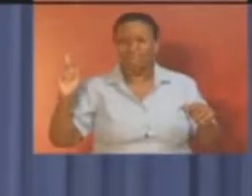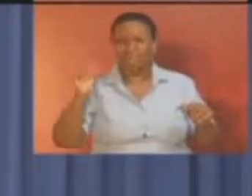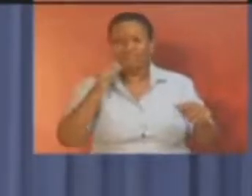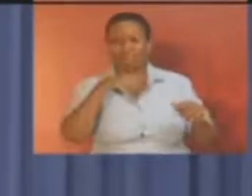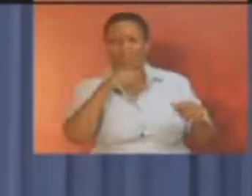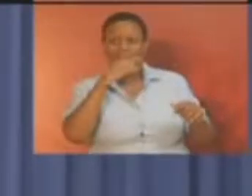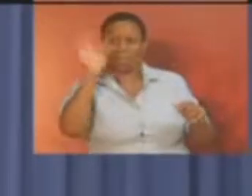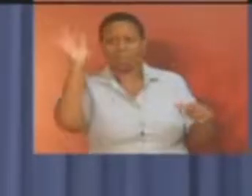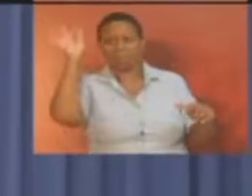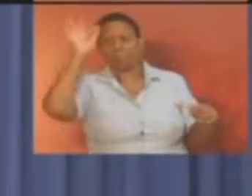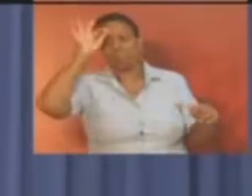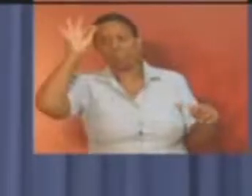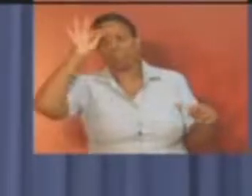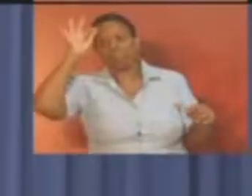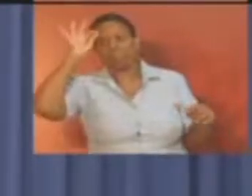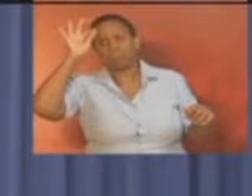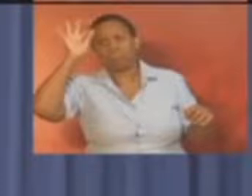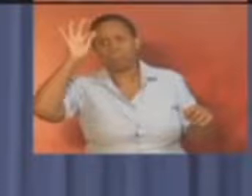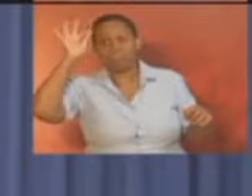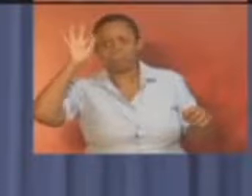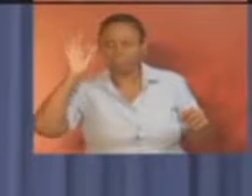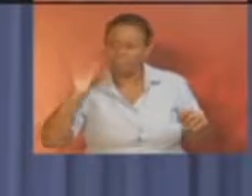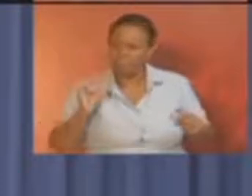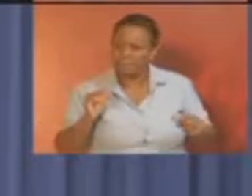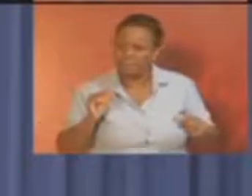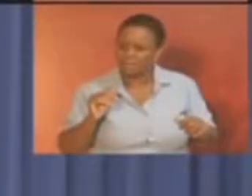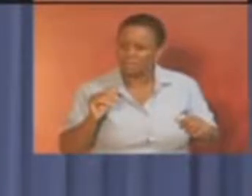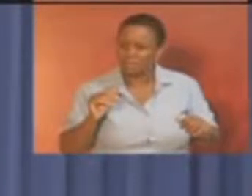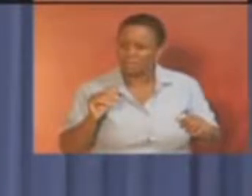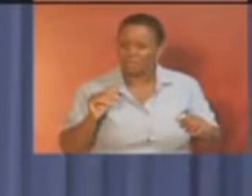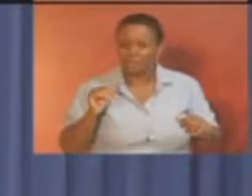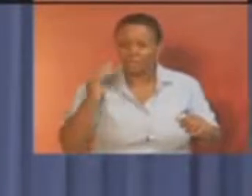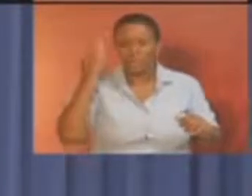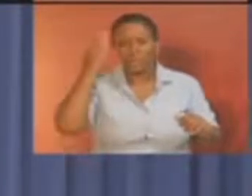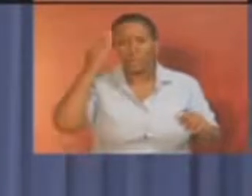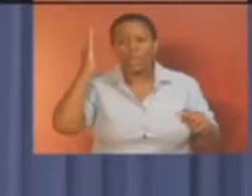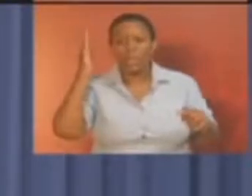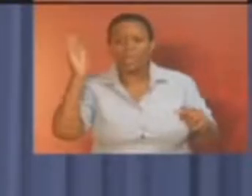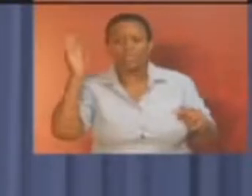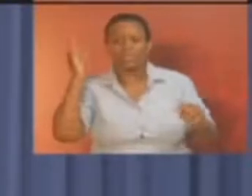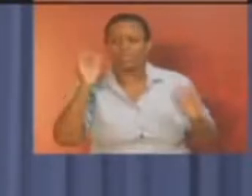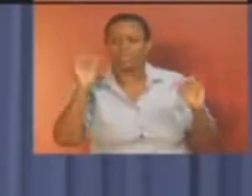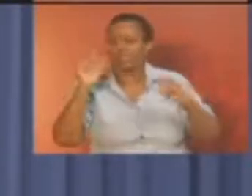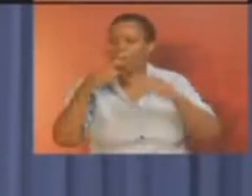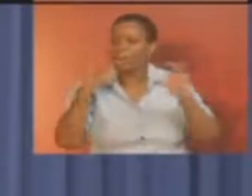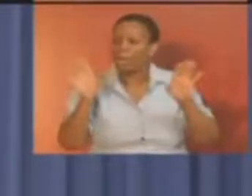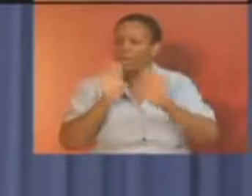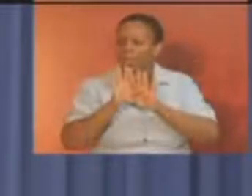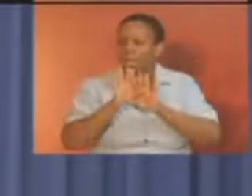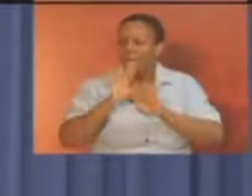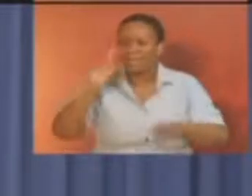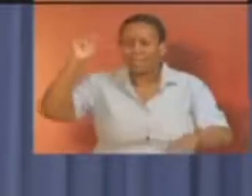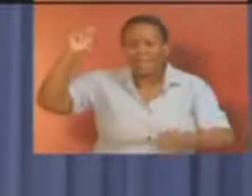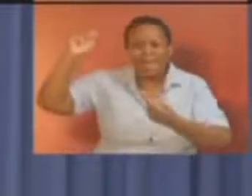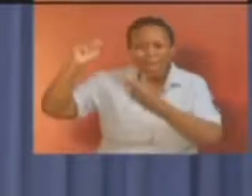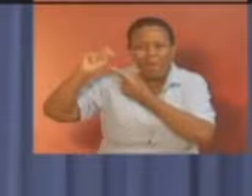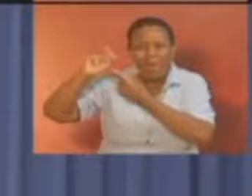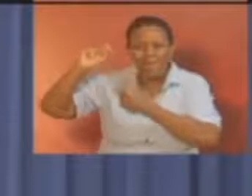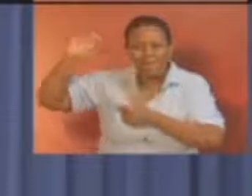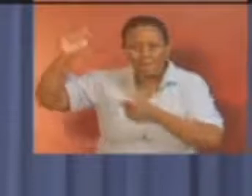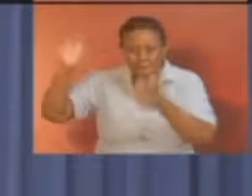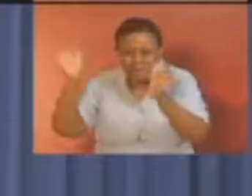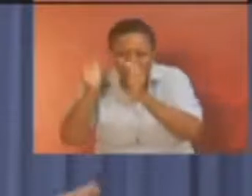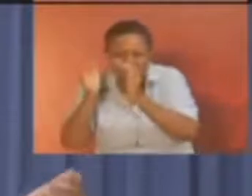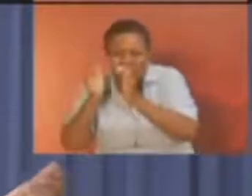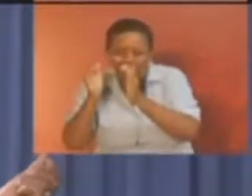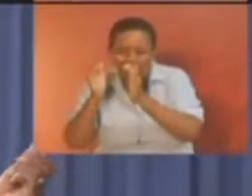was closed, and they came to conduct business as normal in Tobago. Small population. I mean,